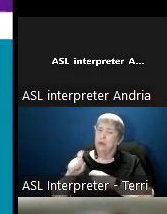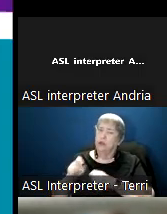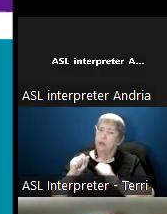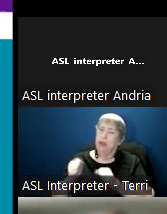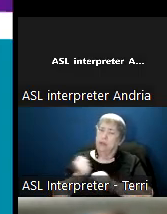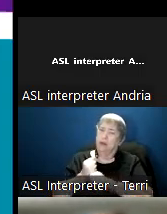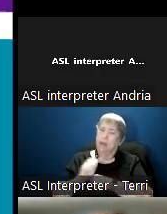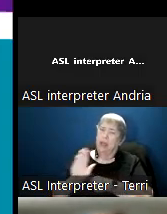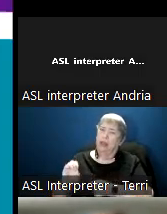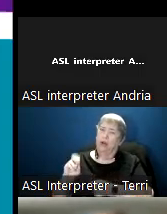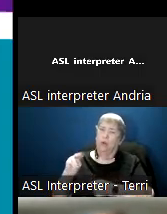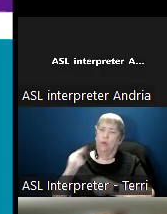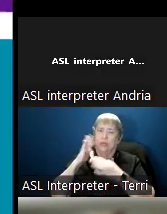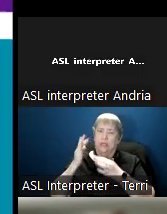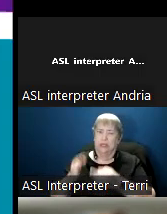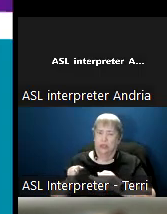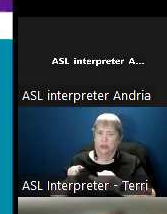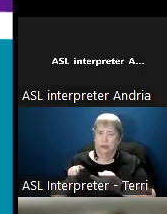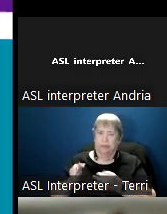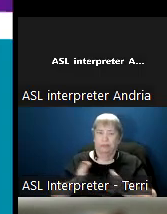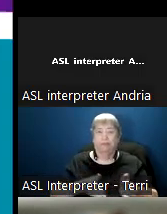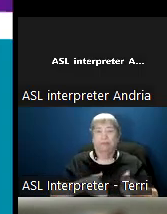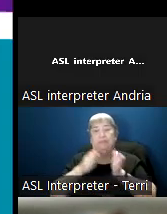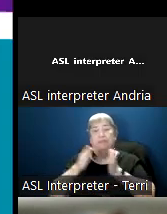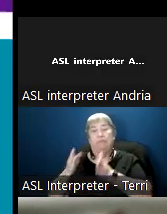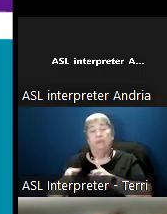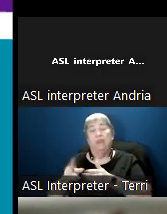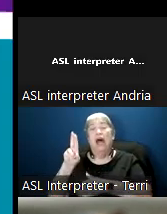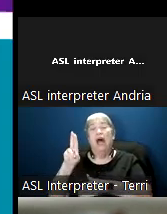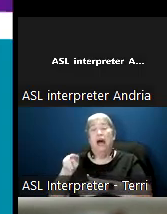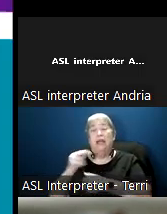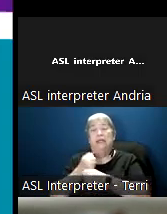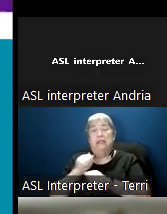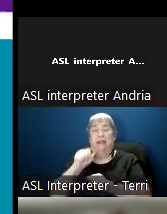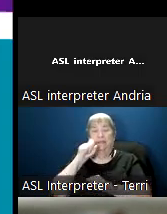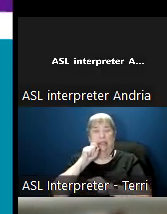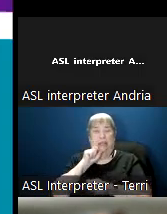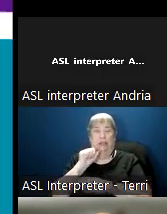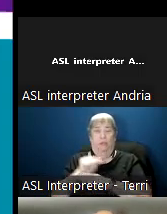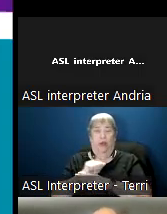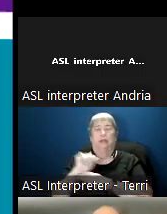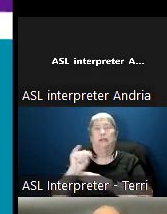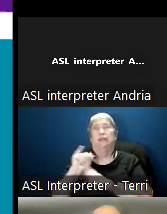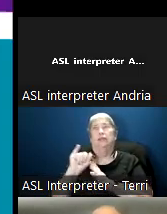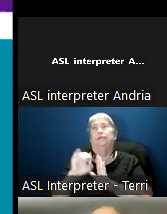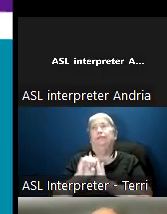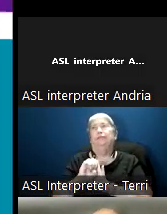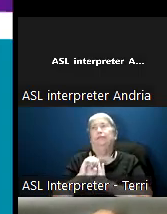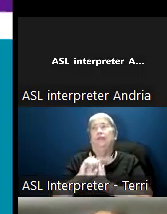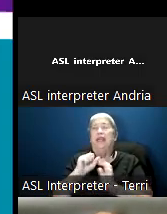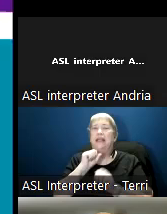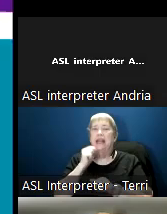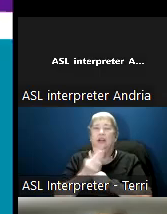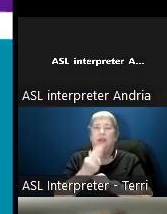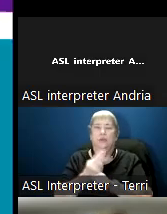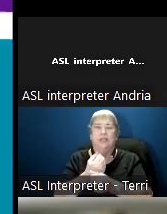about their body. Unsafe sex practices, so not utilizing